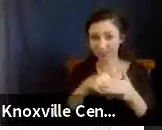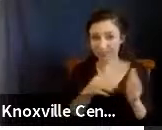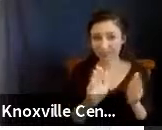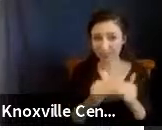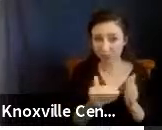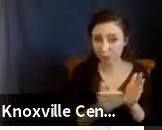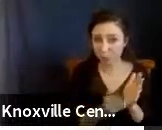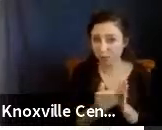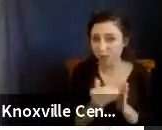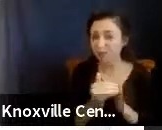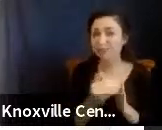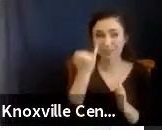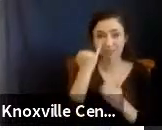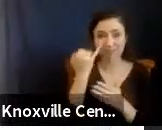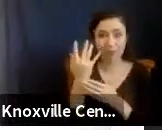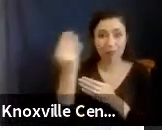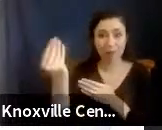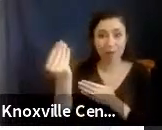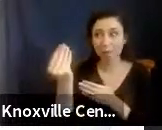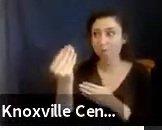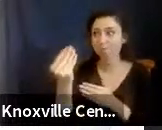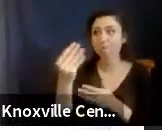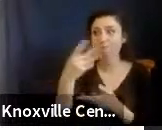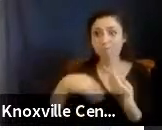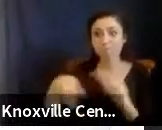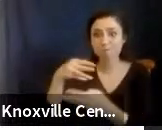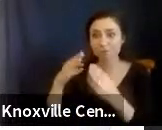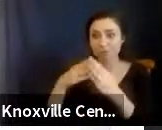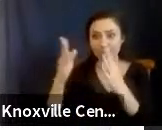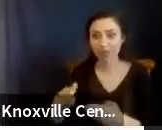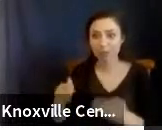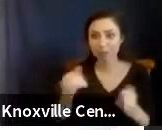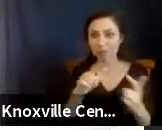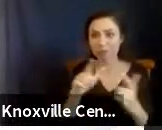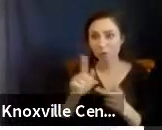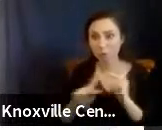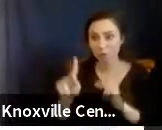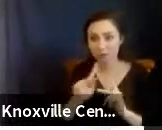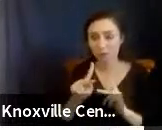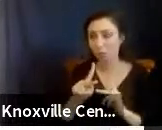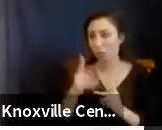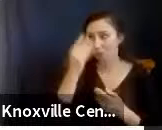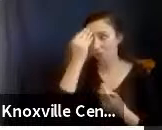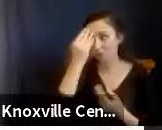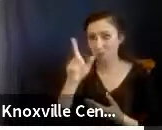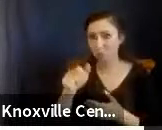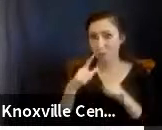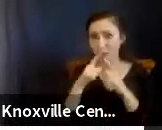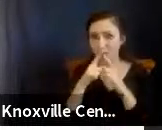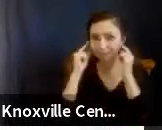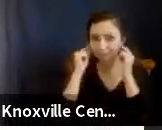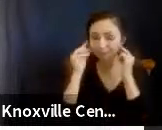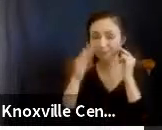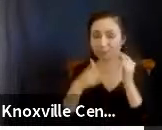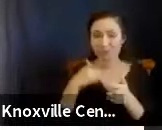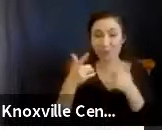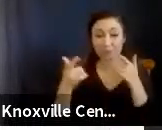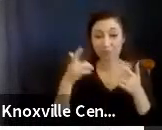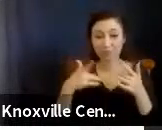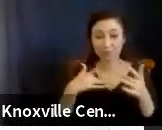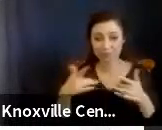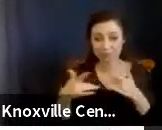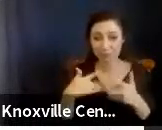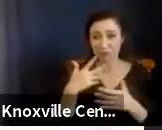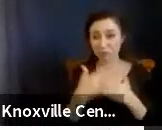of the time? If they're out and about in the house, is everyone instructed to wear a mask? My biggest concern,